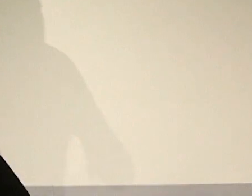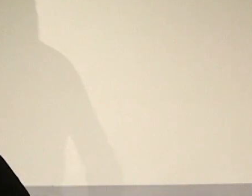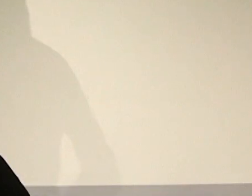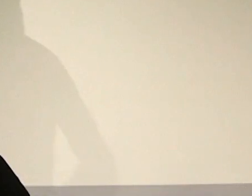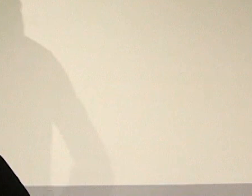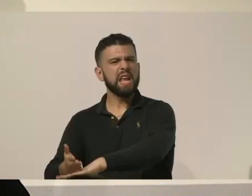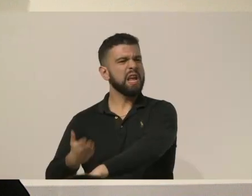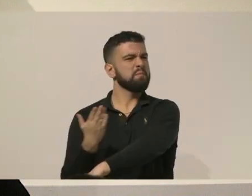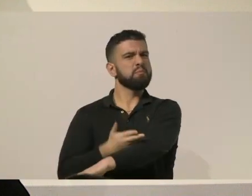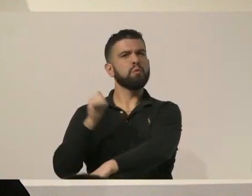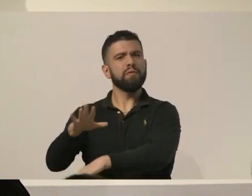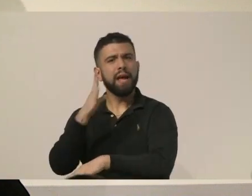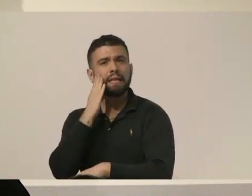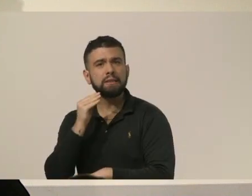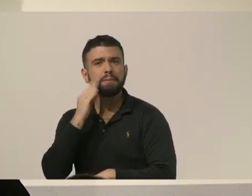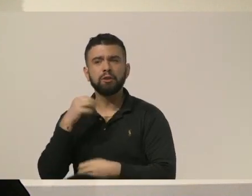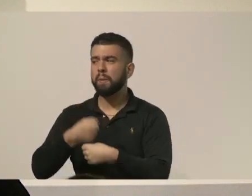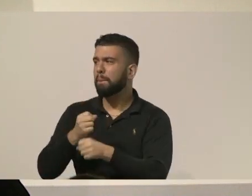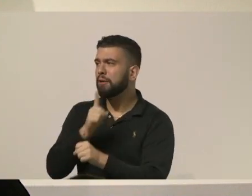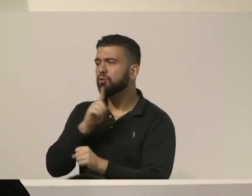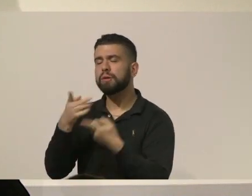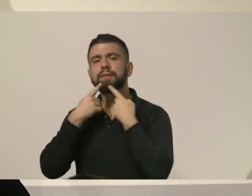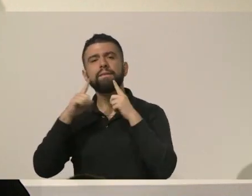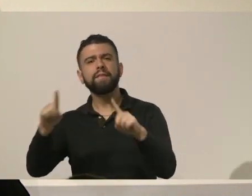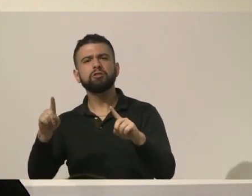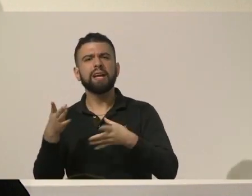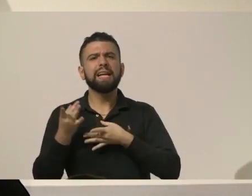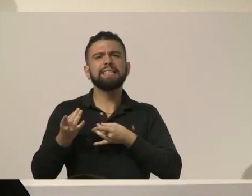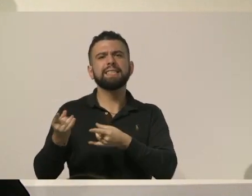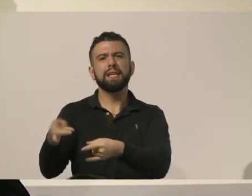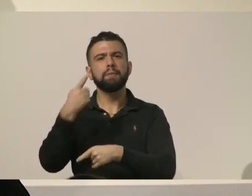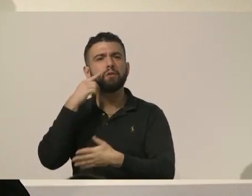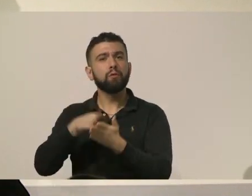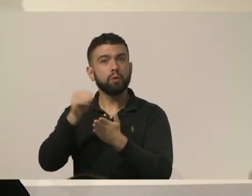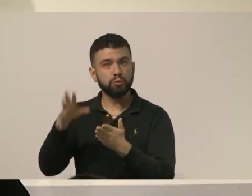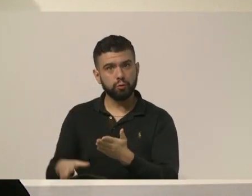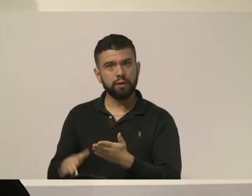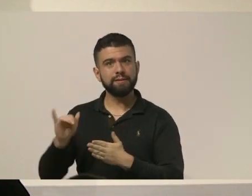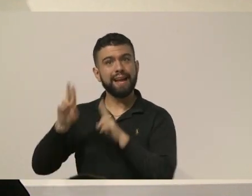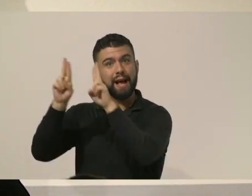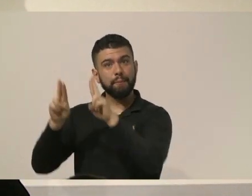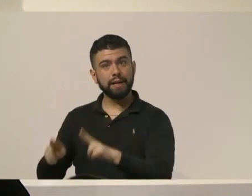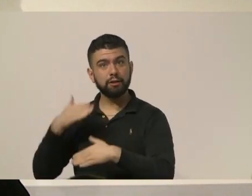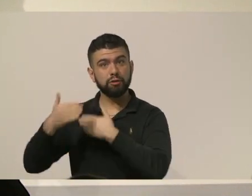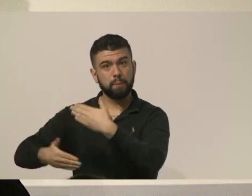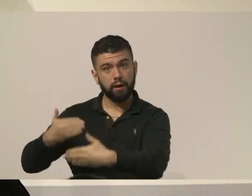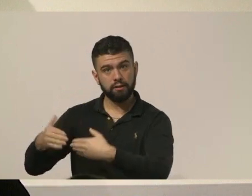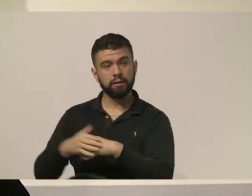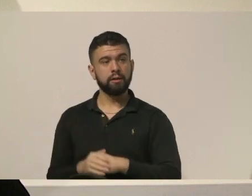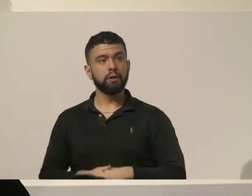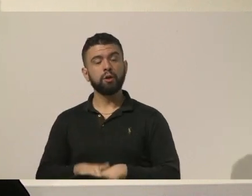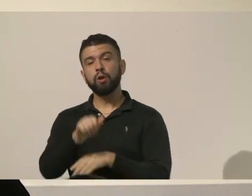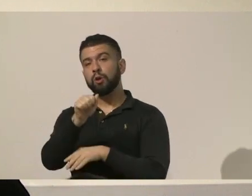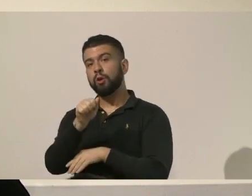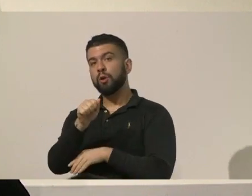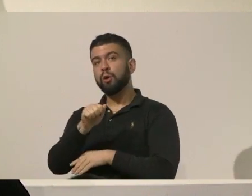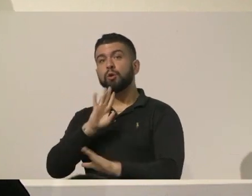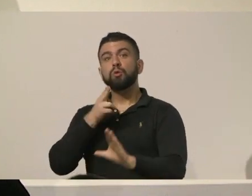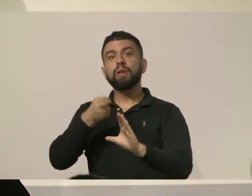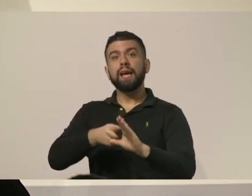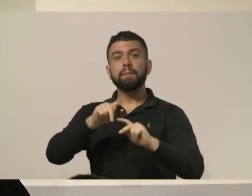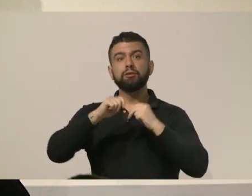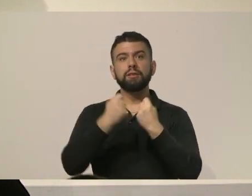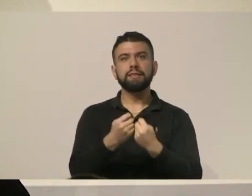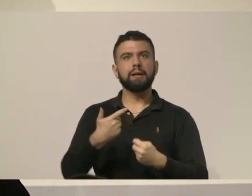more efficient and more kind of seamless for students. And so the admissions teams, and particularly I'd like to shout out a lot of the